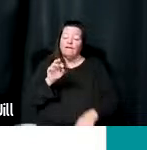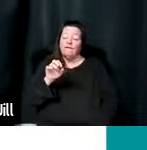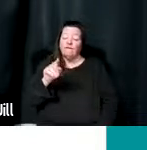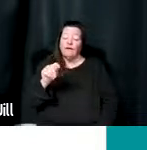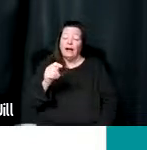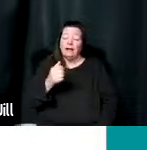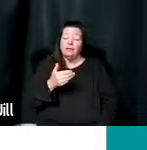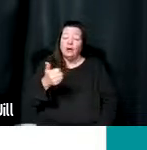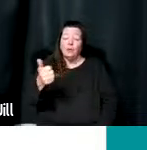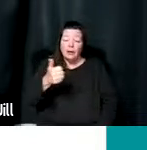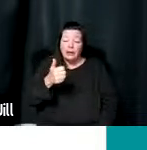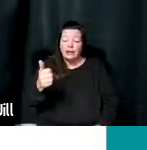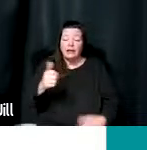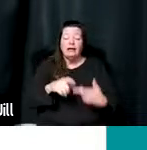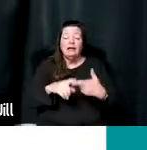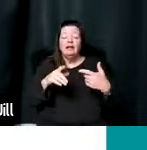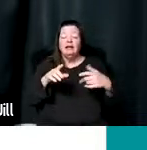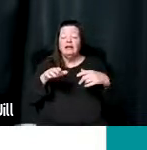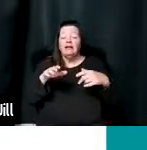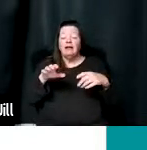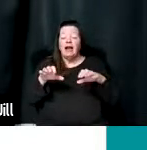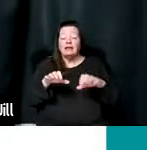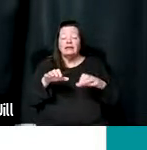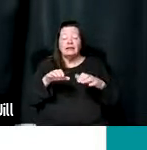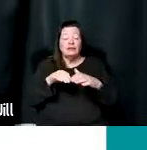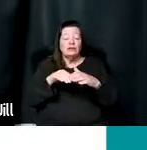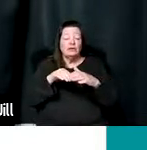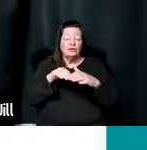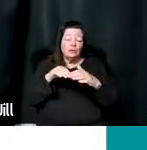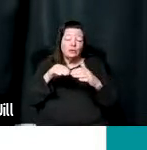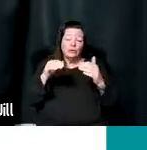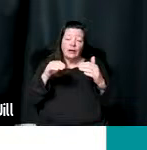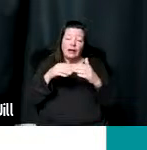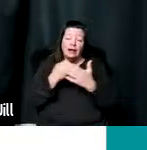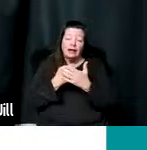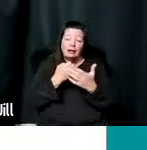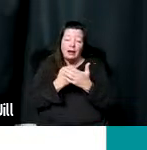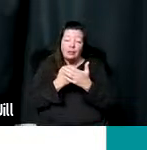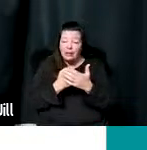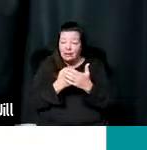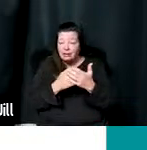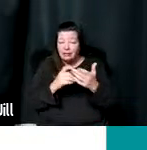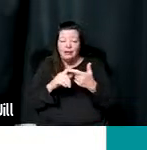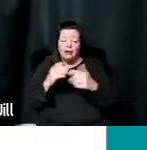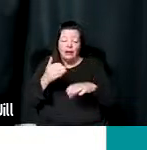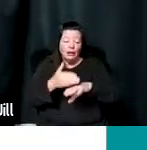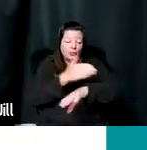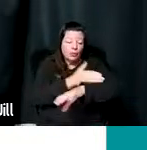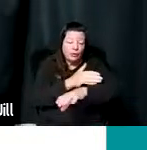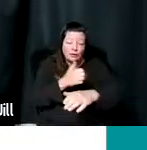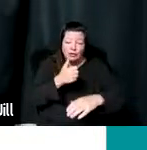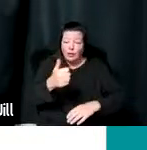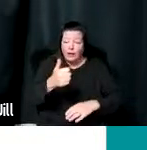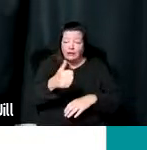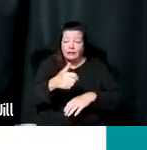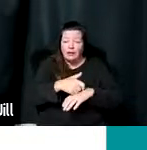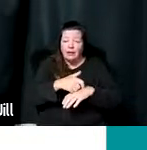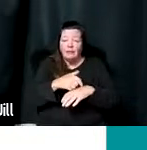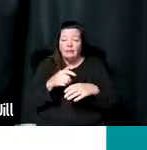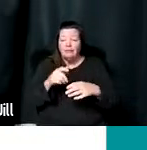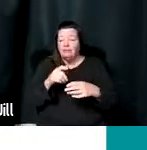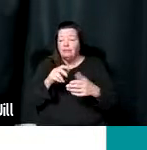to economic opportunities for all demographics due to improved travel times, whether using the freeway